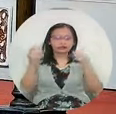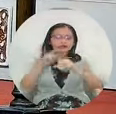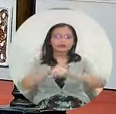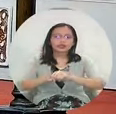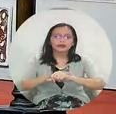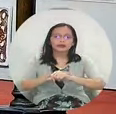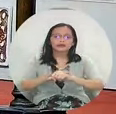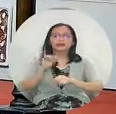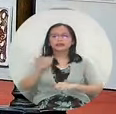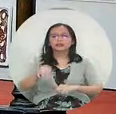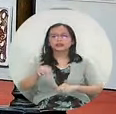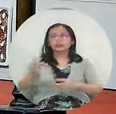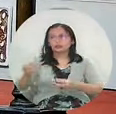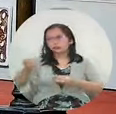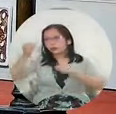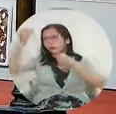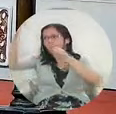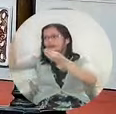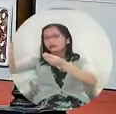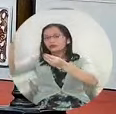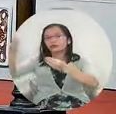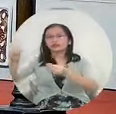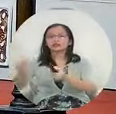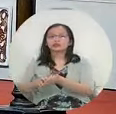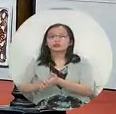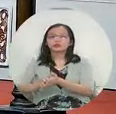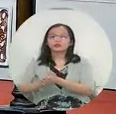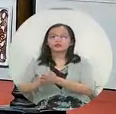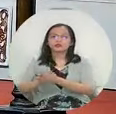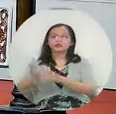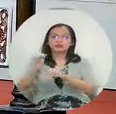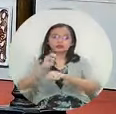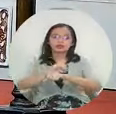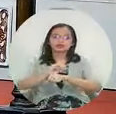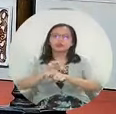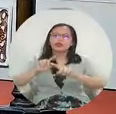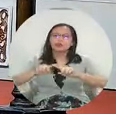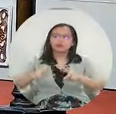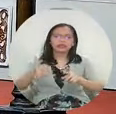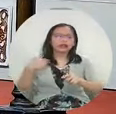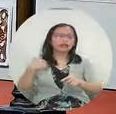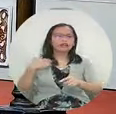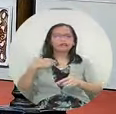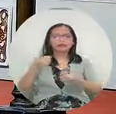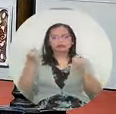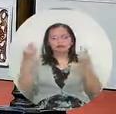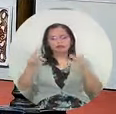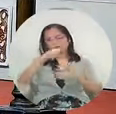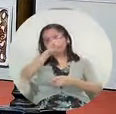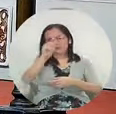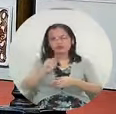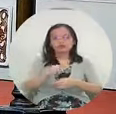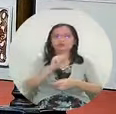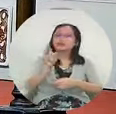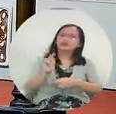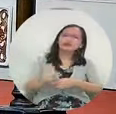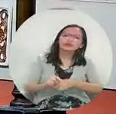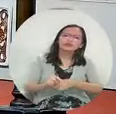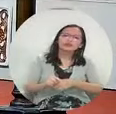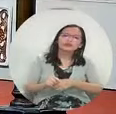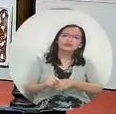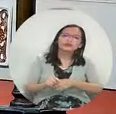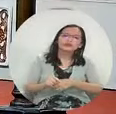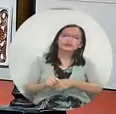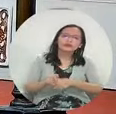many questions. Mga igsoon, if God calls you in the ministry, you are a very special person. You are